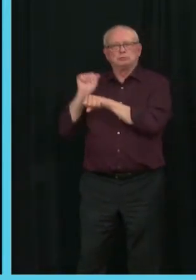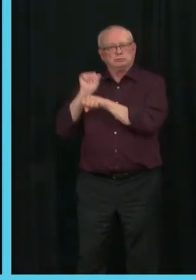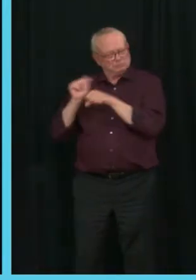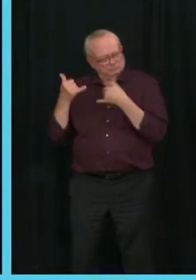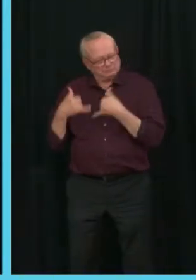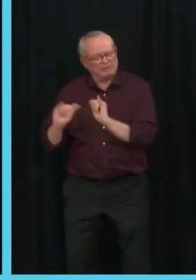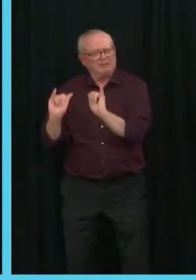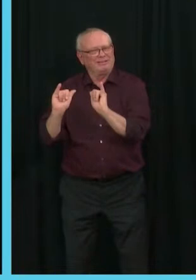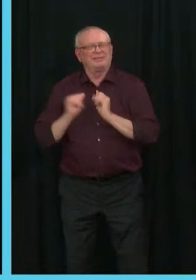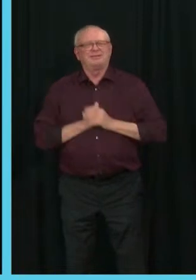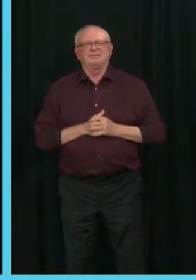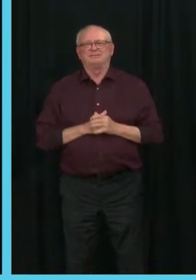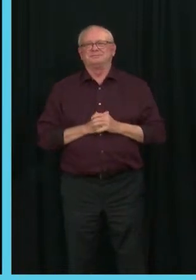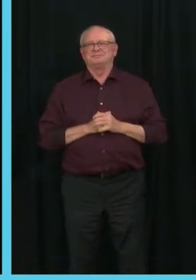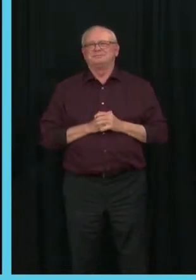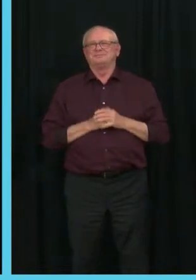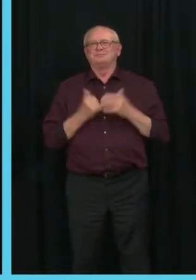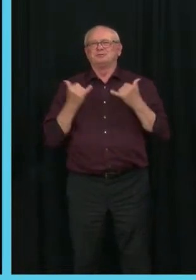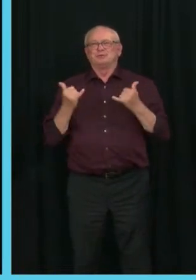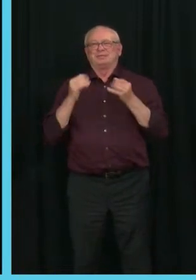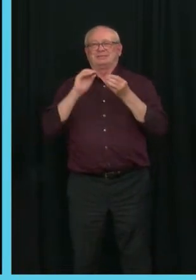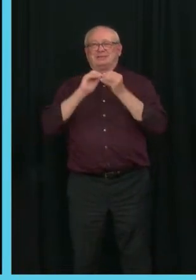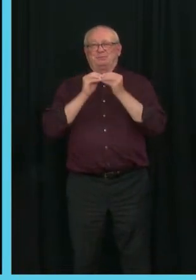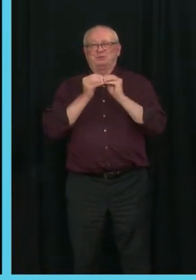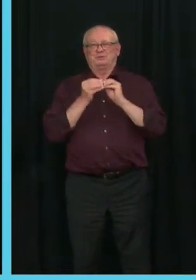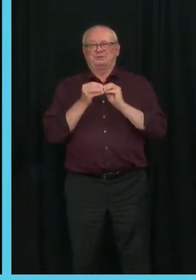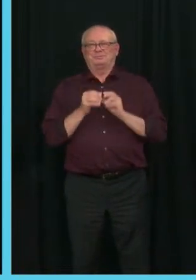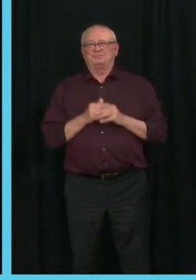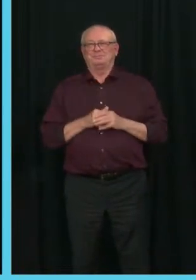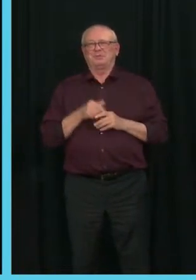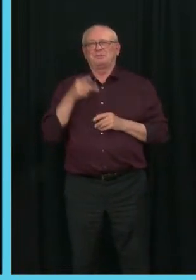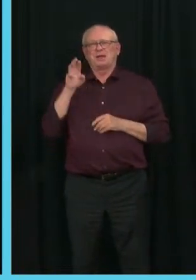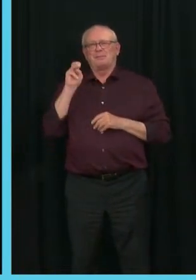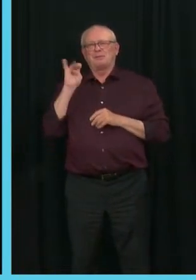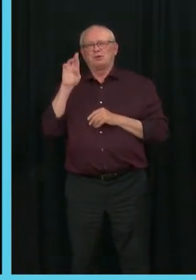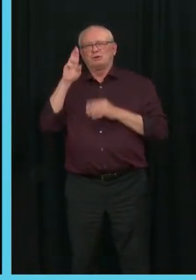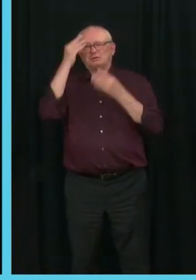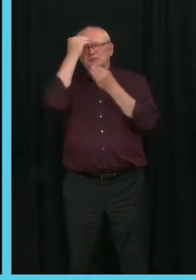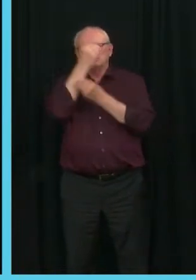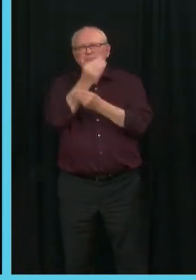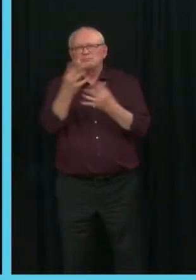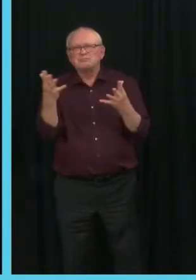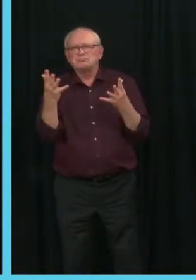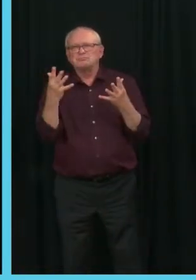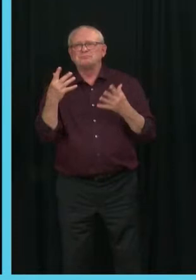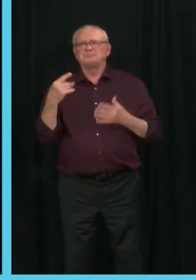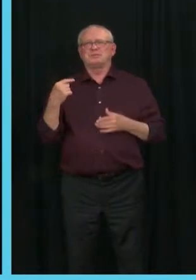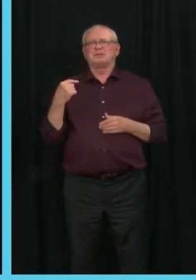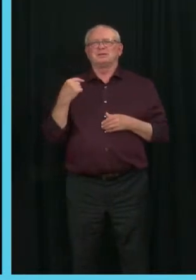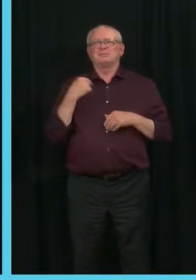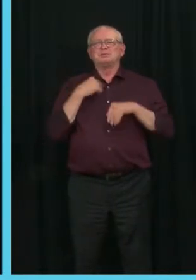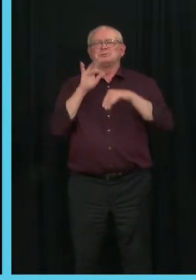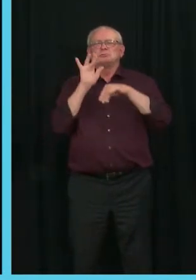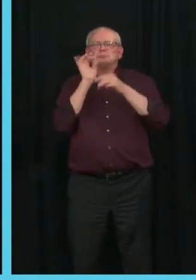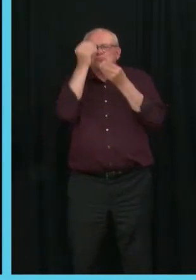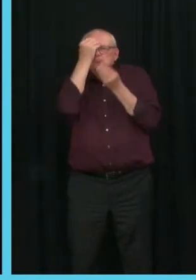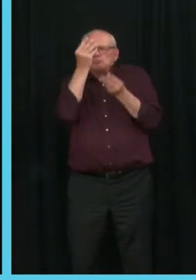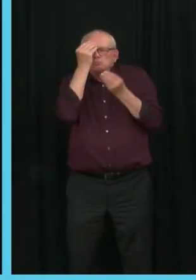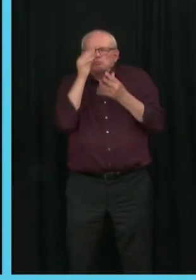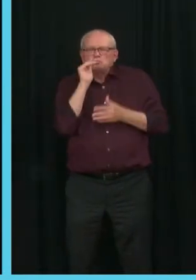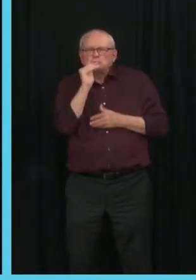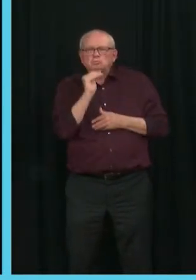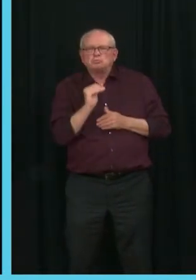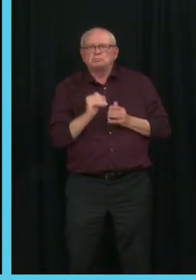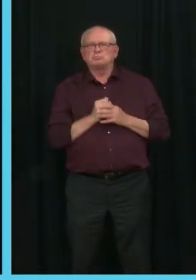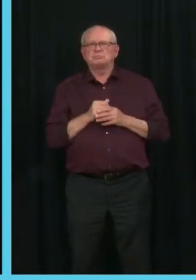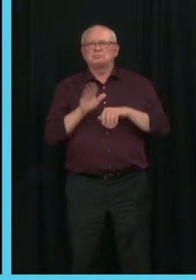update. The Premier has provided several of today's numbers, and I will share a few others. As always, more information is available